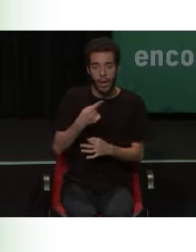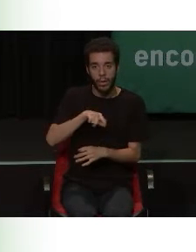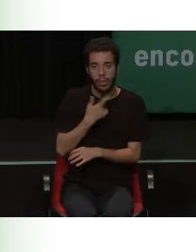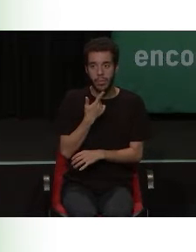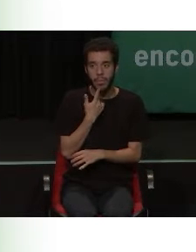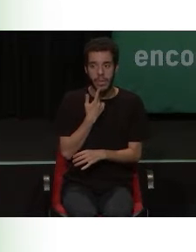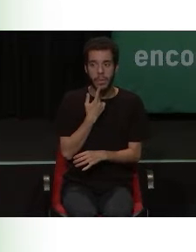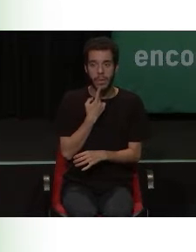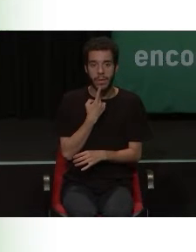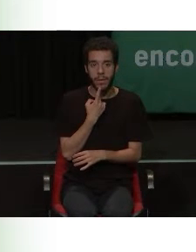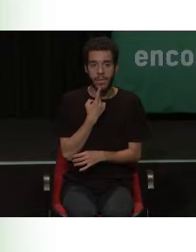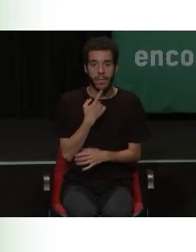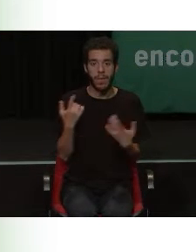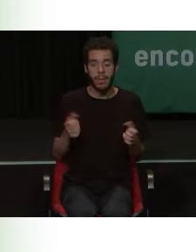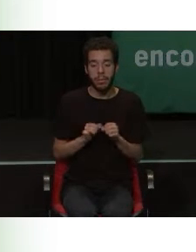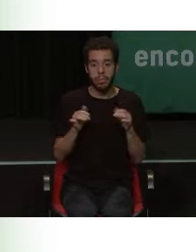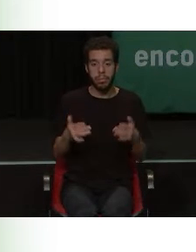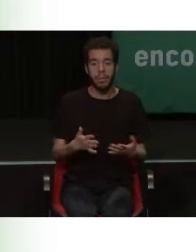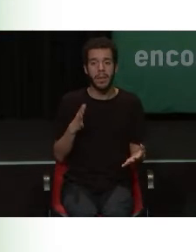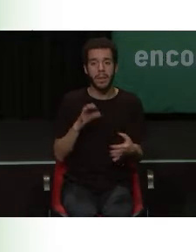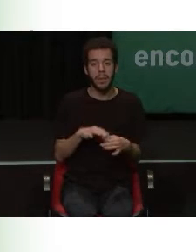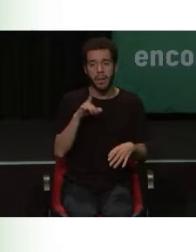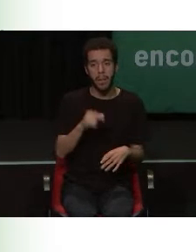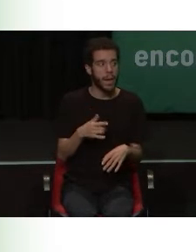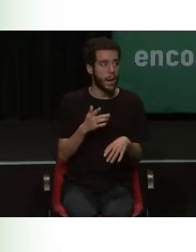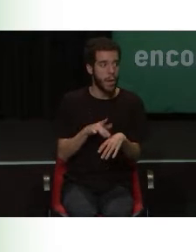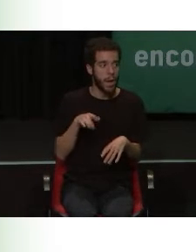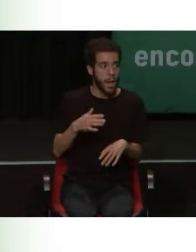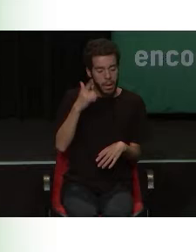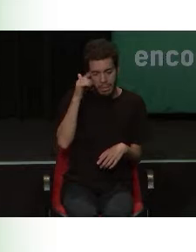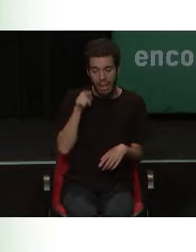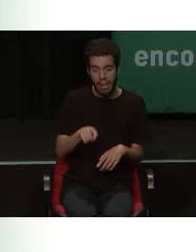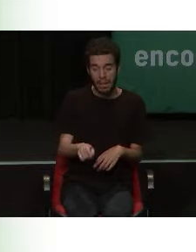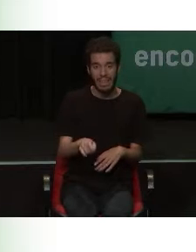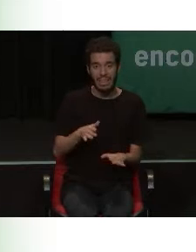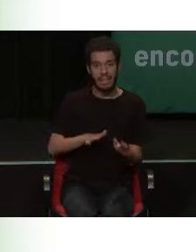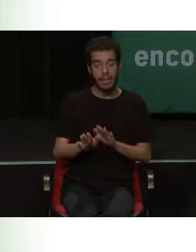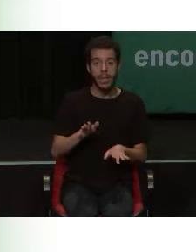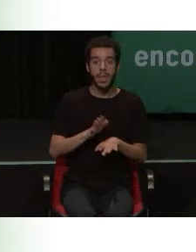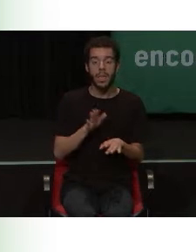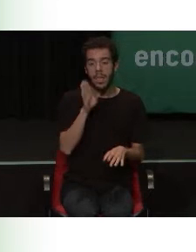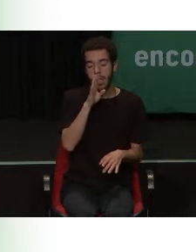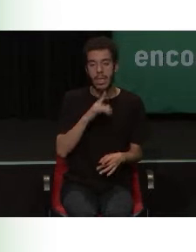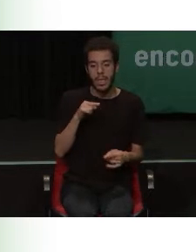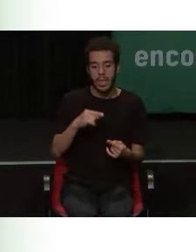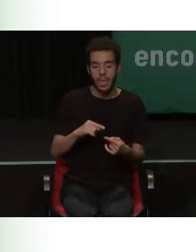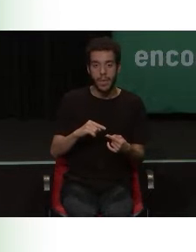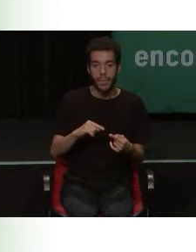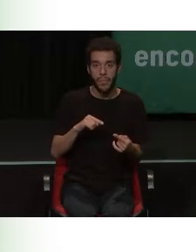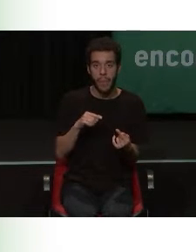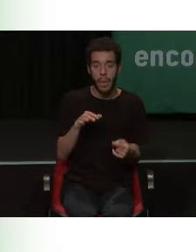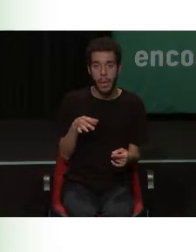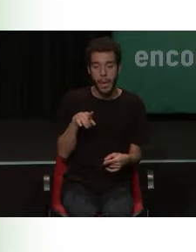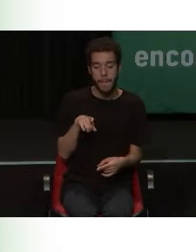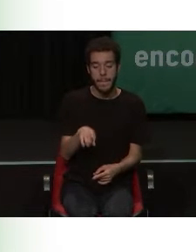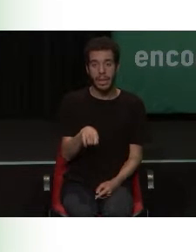It's very important to understand that this transmission has to do with the resistance mechanism. If